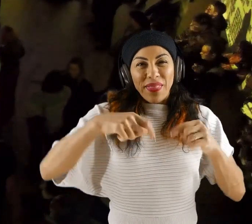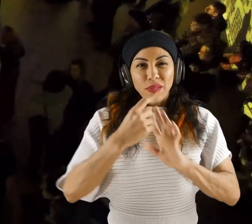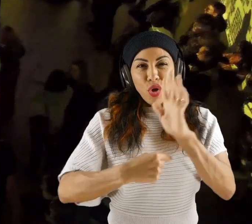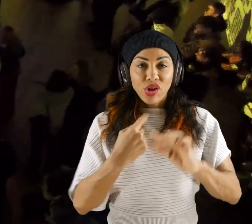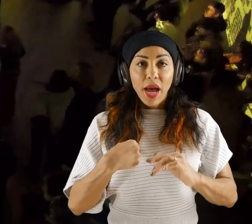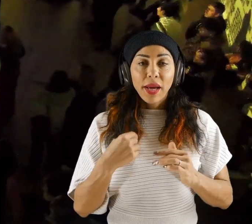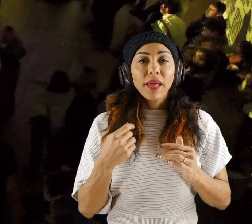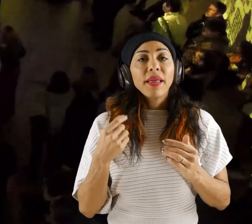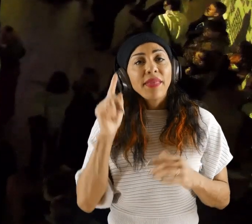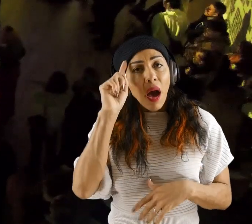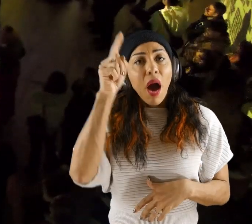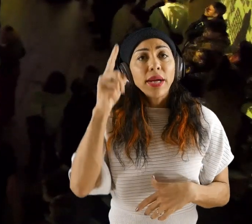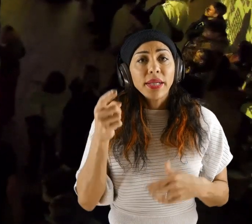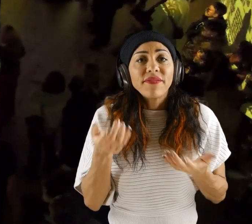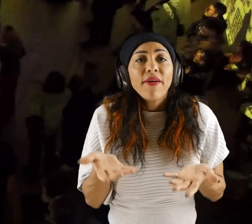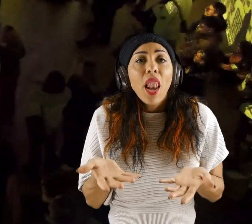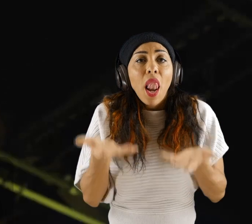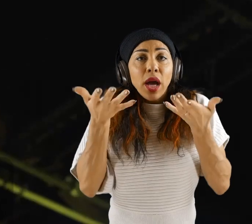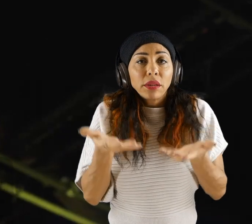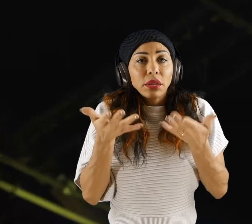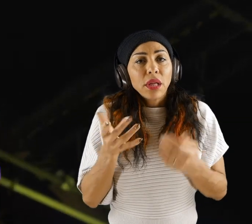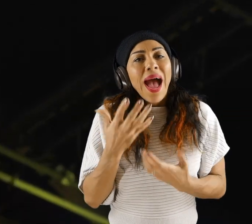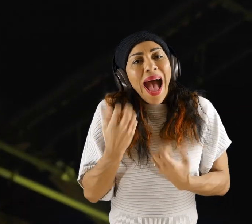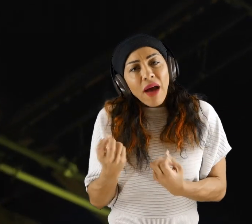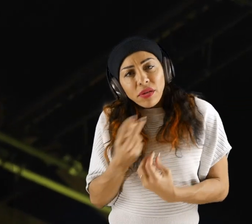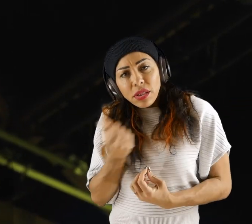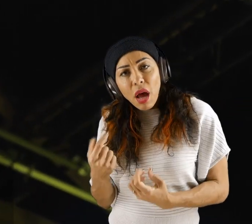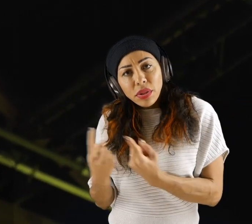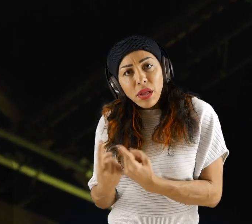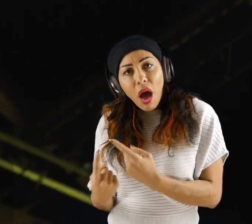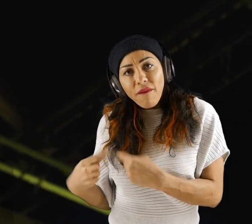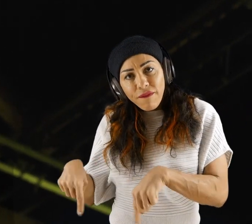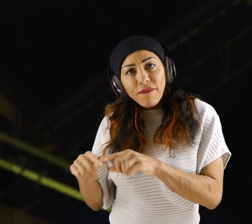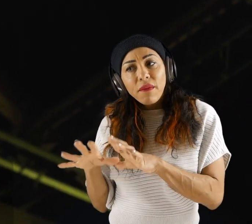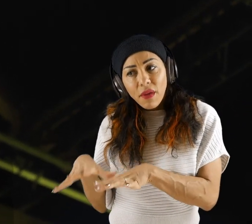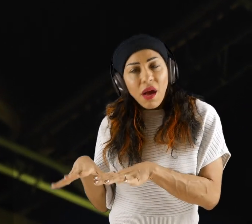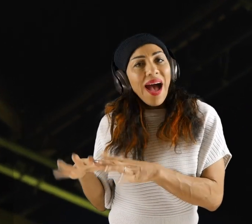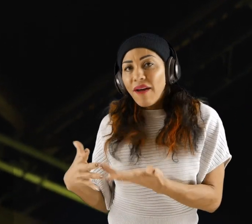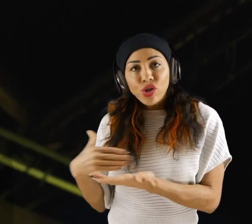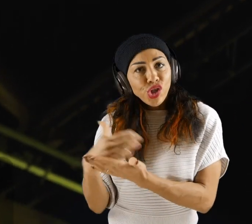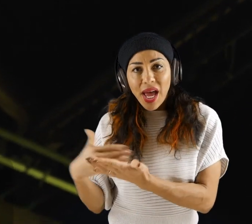there's things that I haven't shared because I feel like I can't, maybe I'm too busy to deal with what would come back.